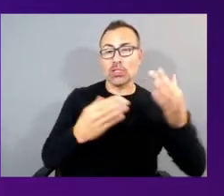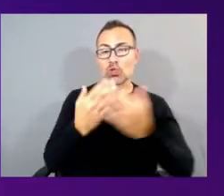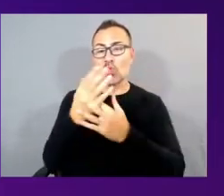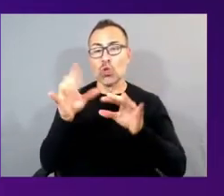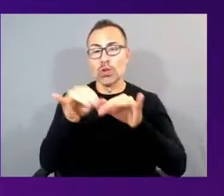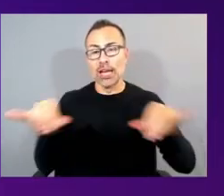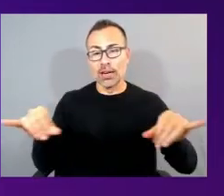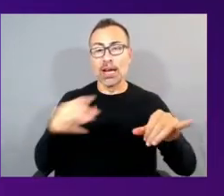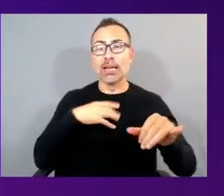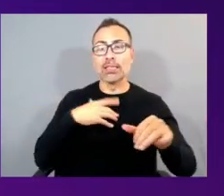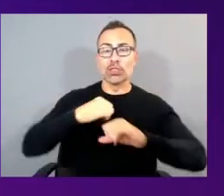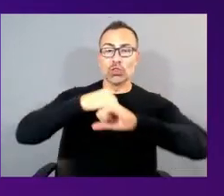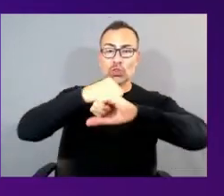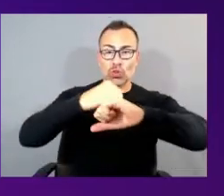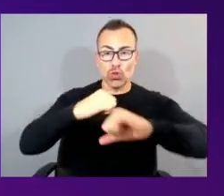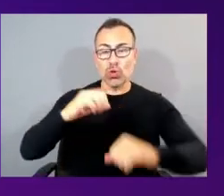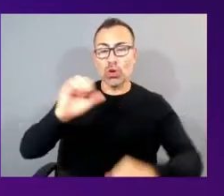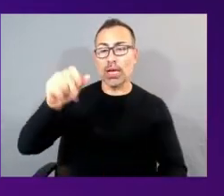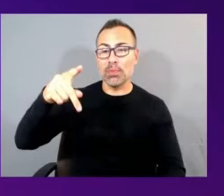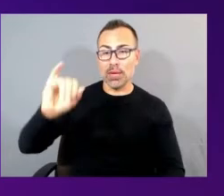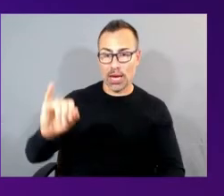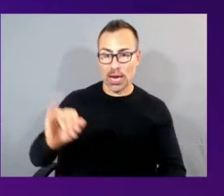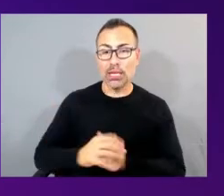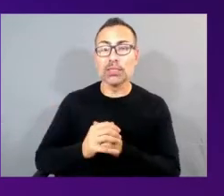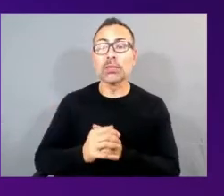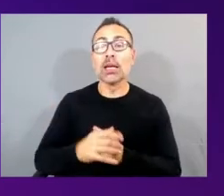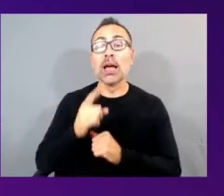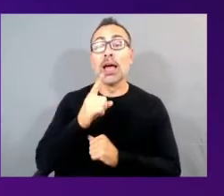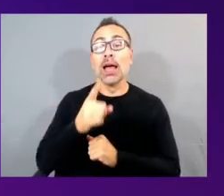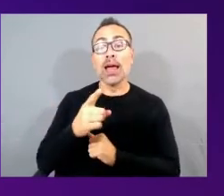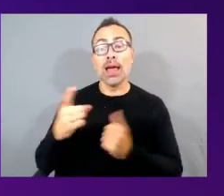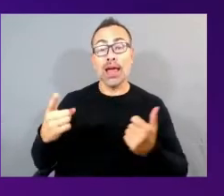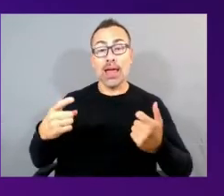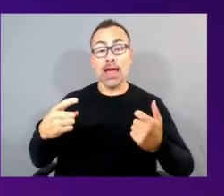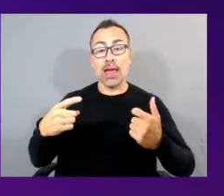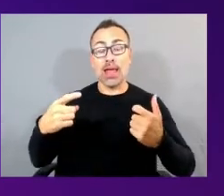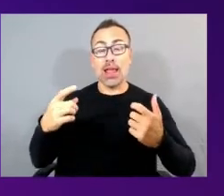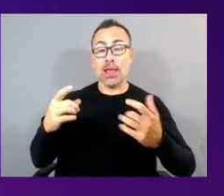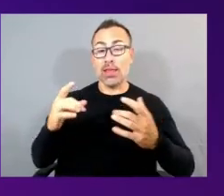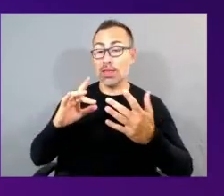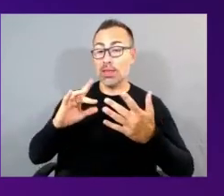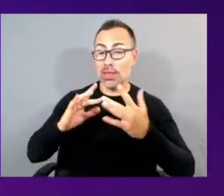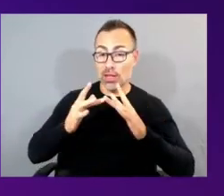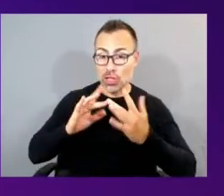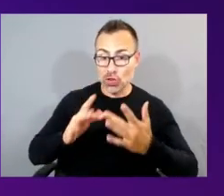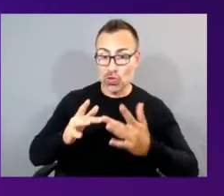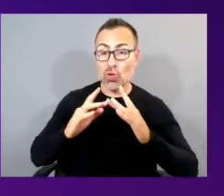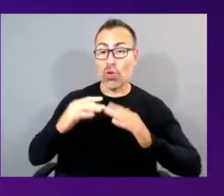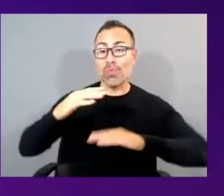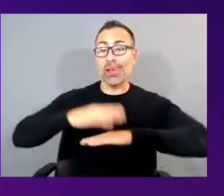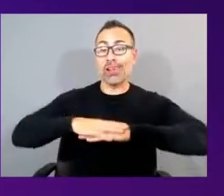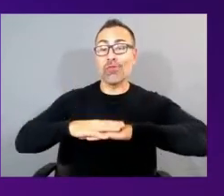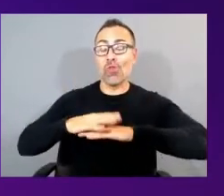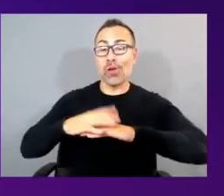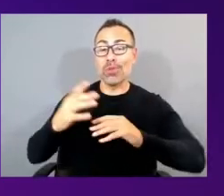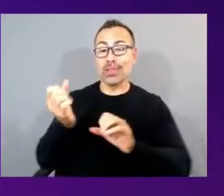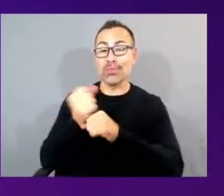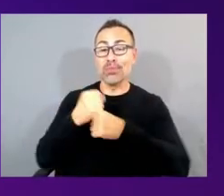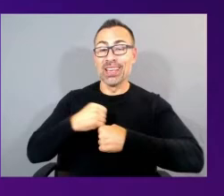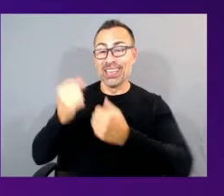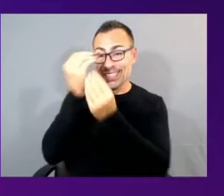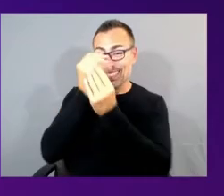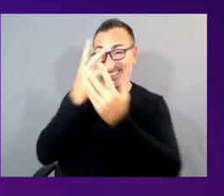And we like to say that the digital production platform is unlocking data from production. And for us, this is really the key